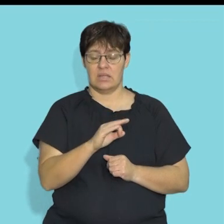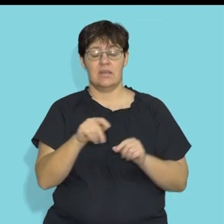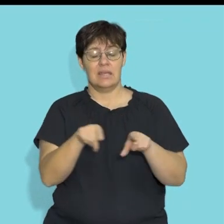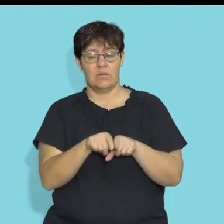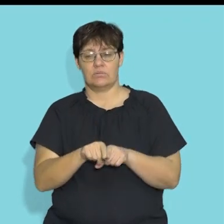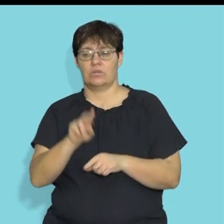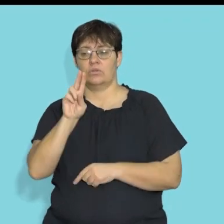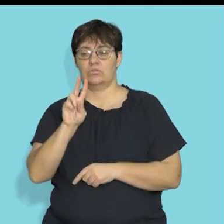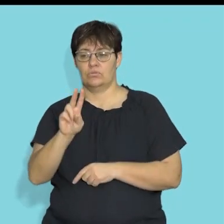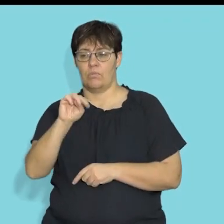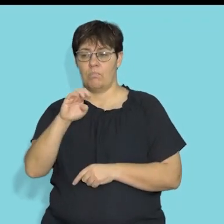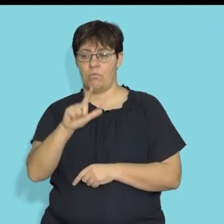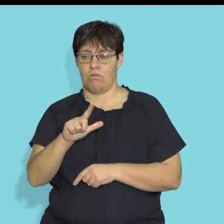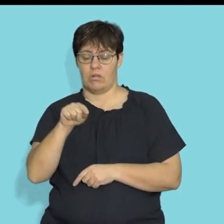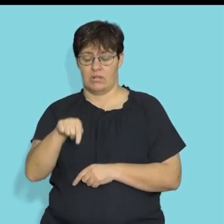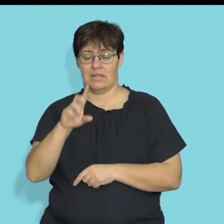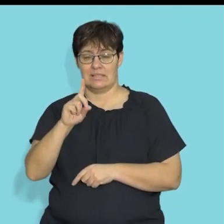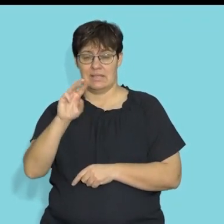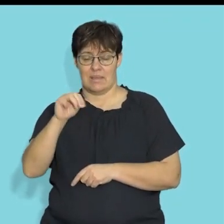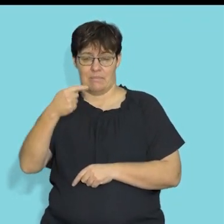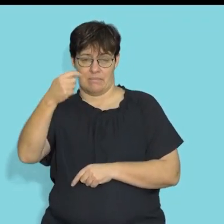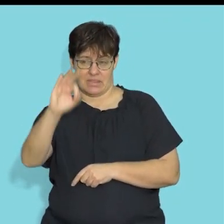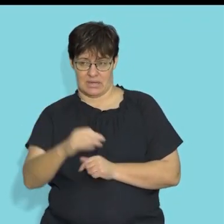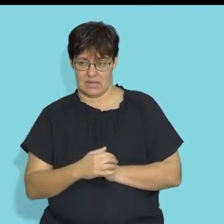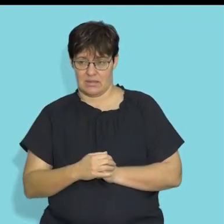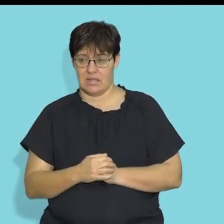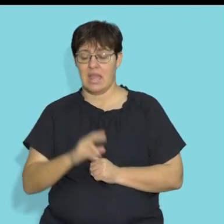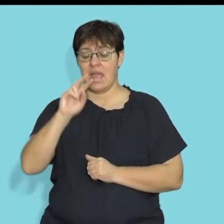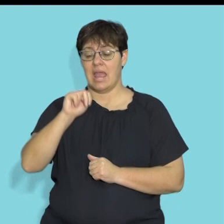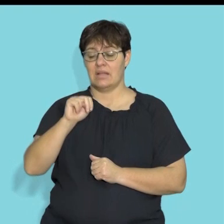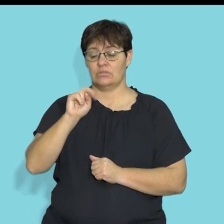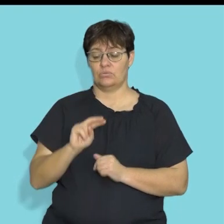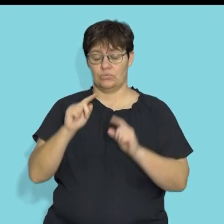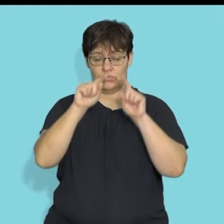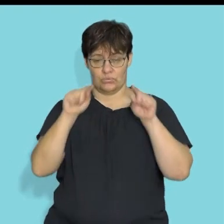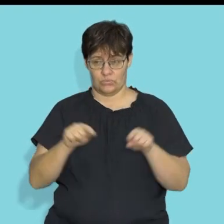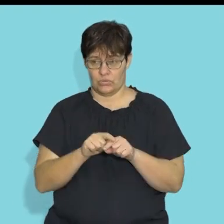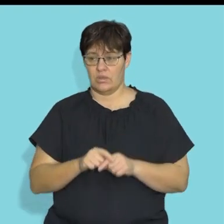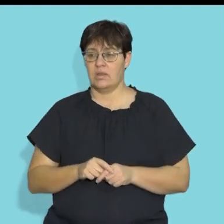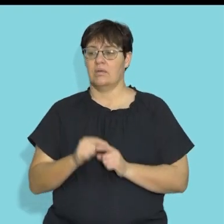2 mole per decimeters cubed. The concentration of our nitrogen is